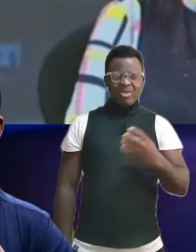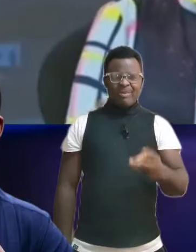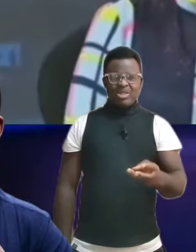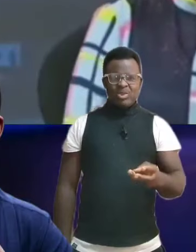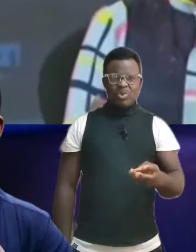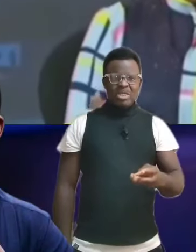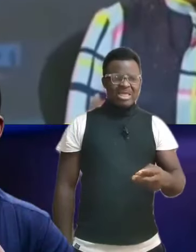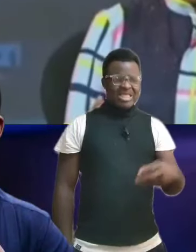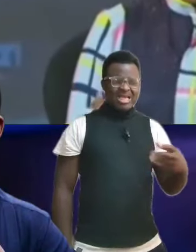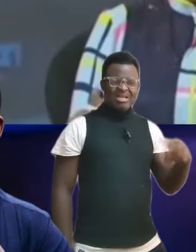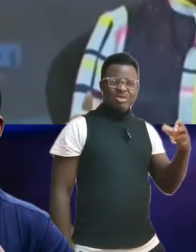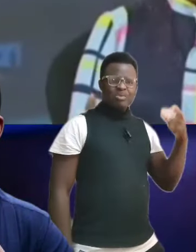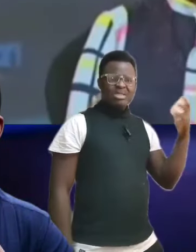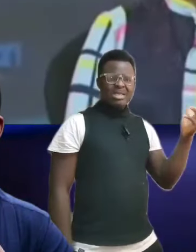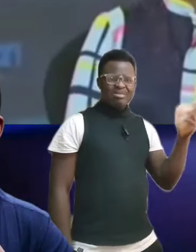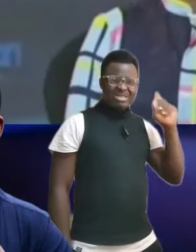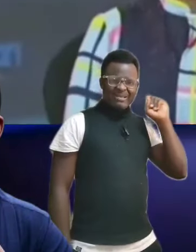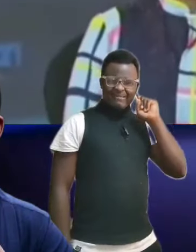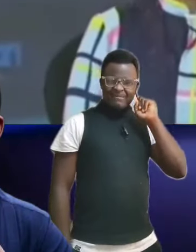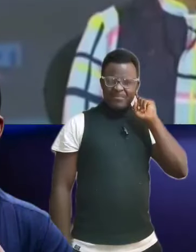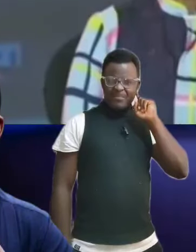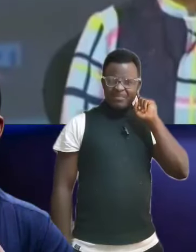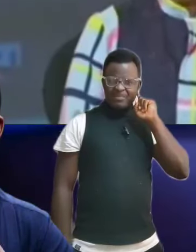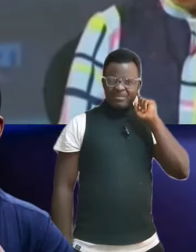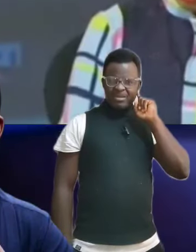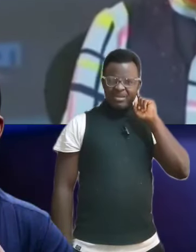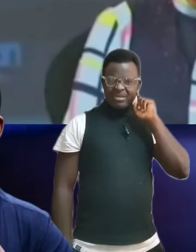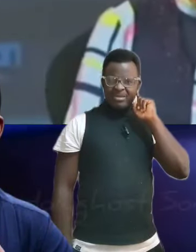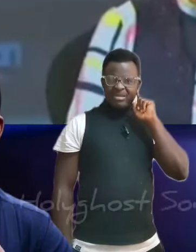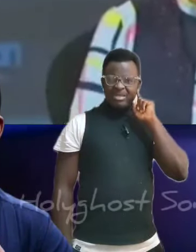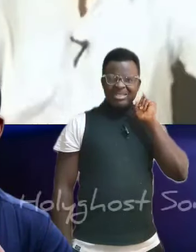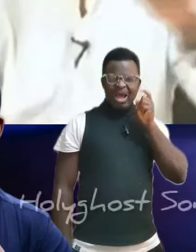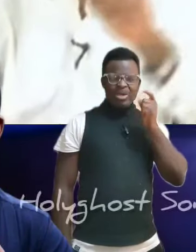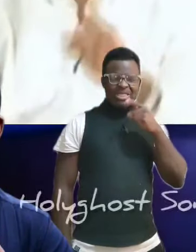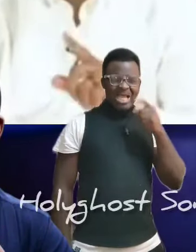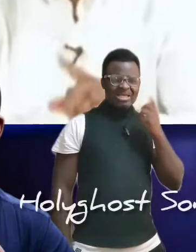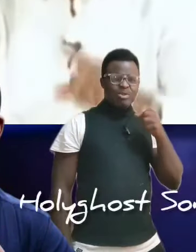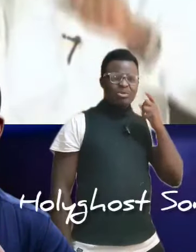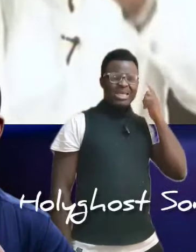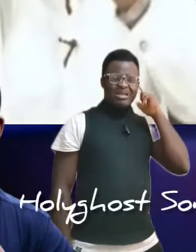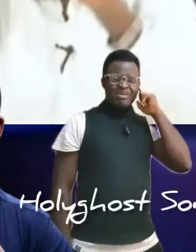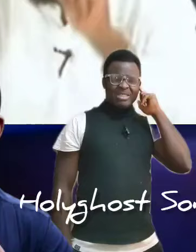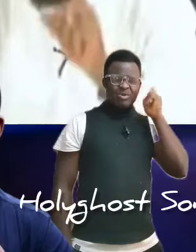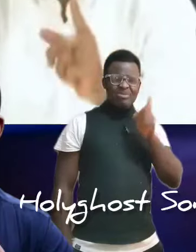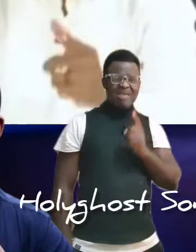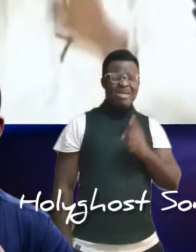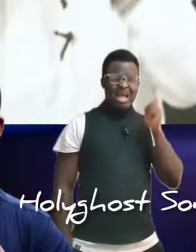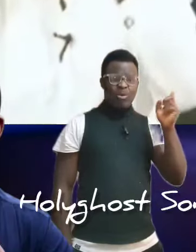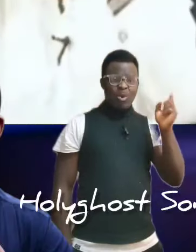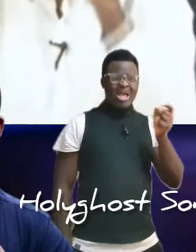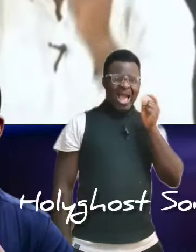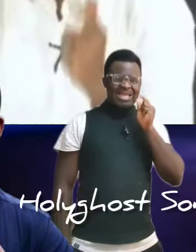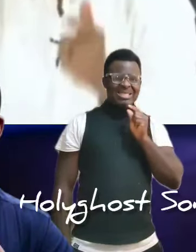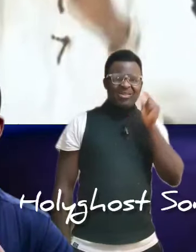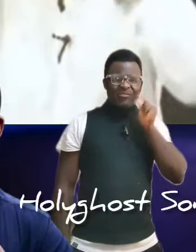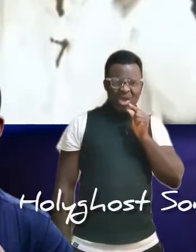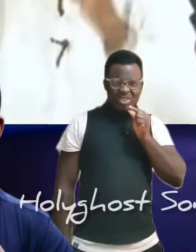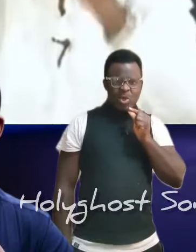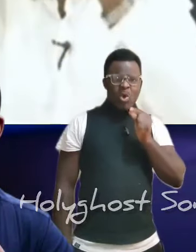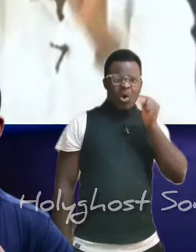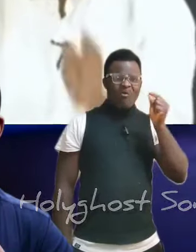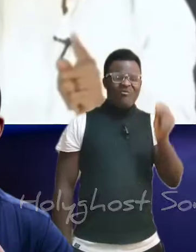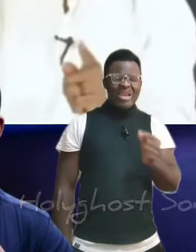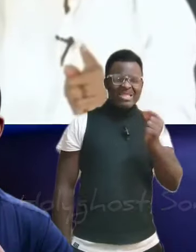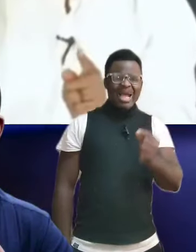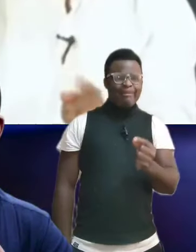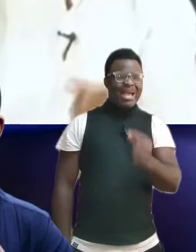not an issue of protest, but that of inciting mutiny. He does not. Listen. A lawyer who is interested and involved